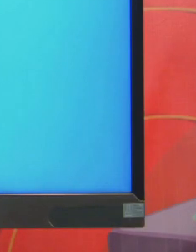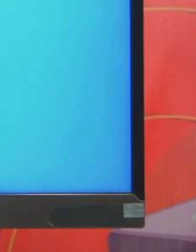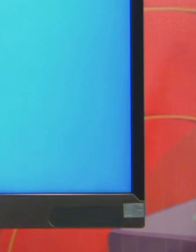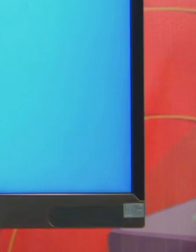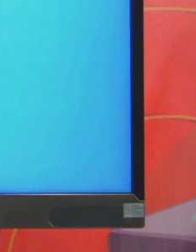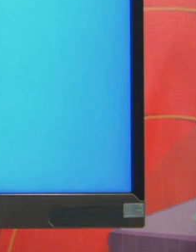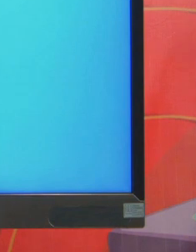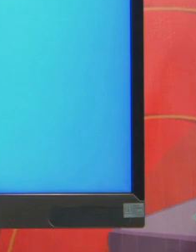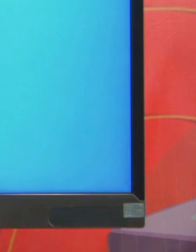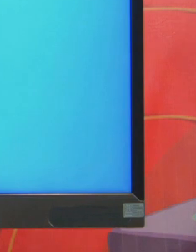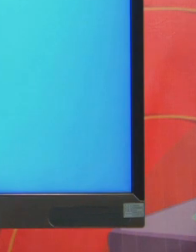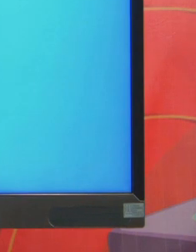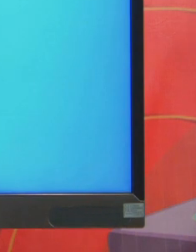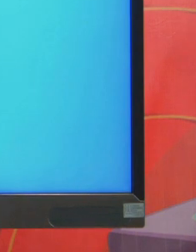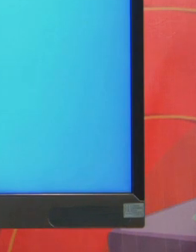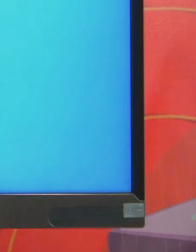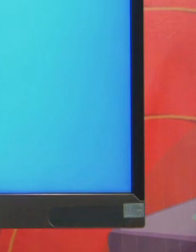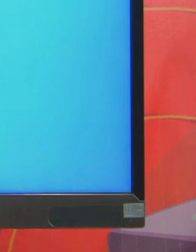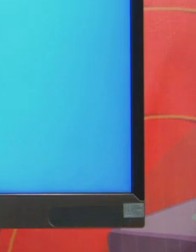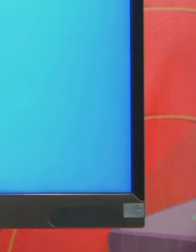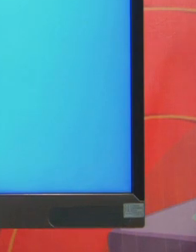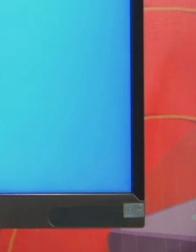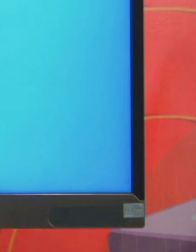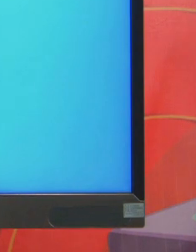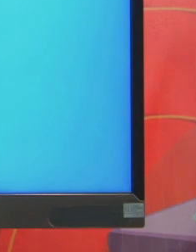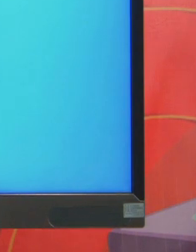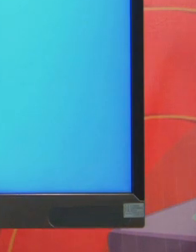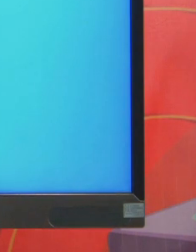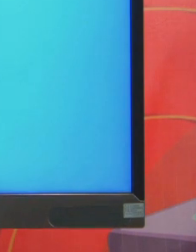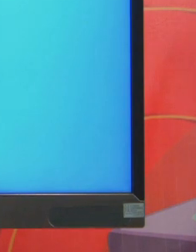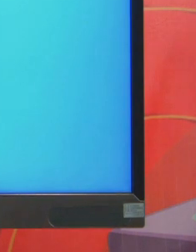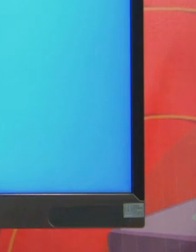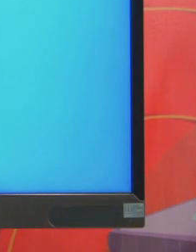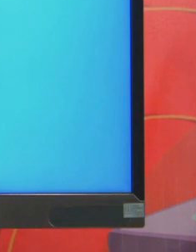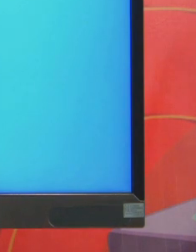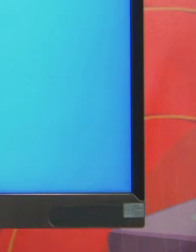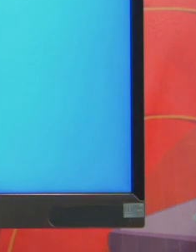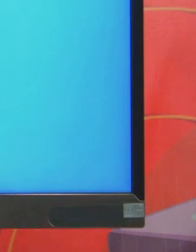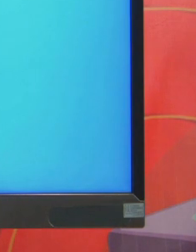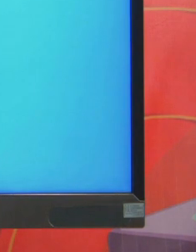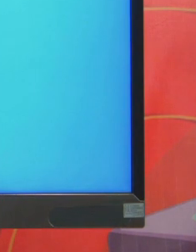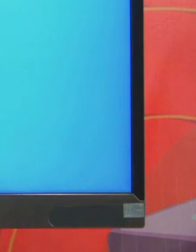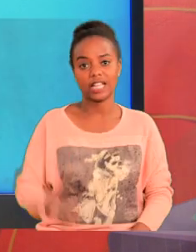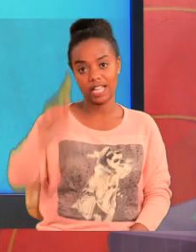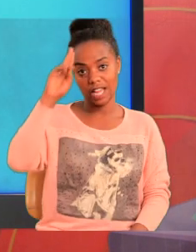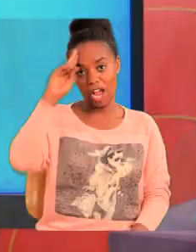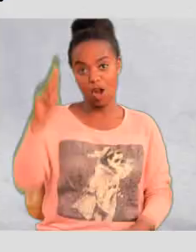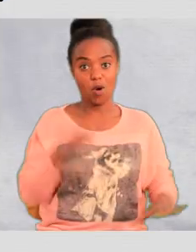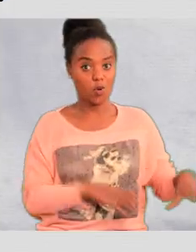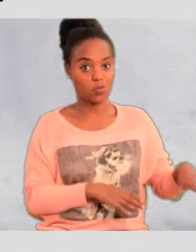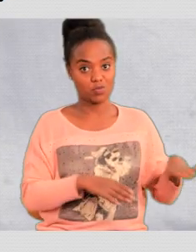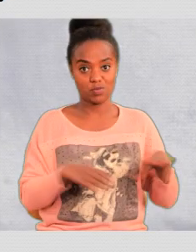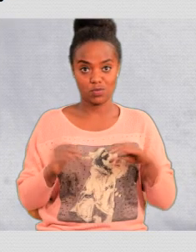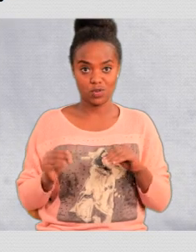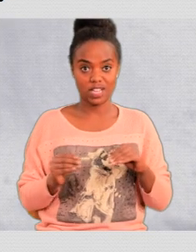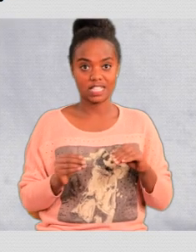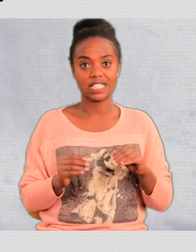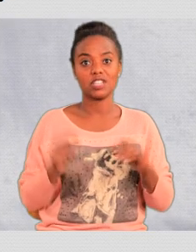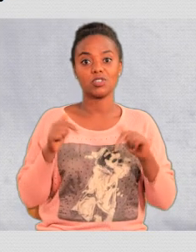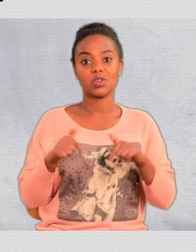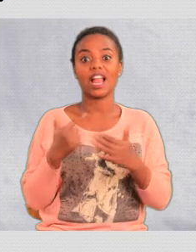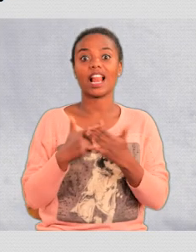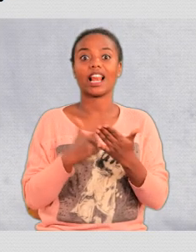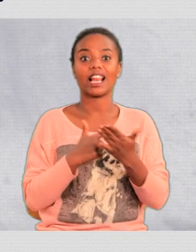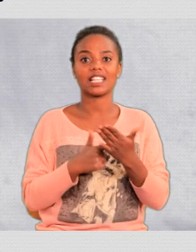Hello dear students, this is grade 11 mathematics lesson on unit 5, statistics and probability.